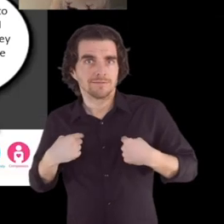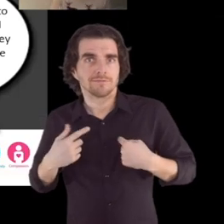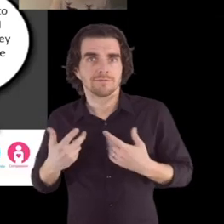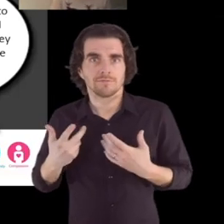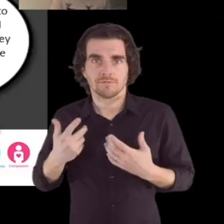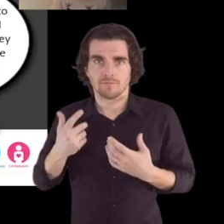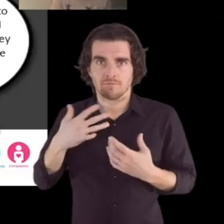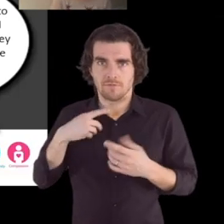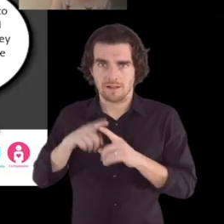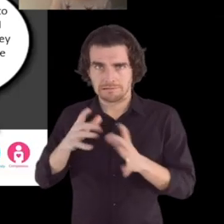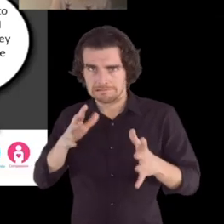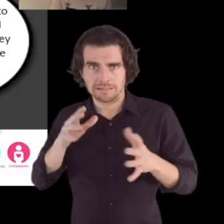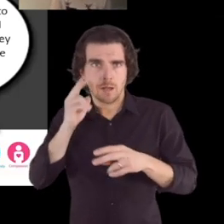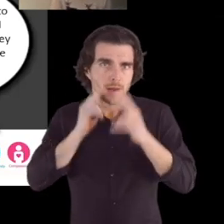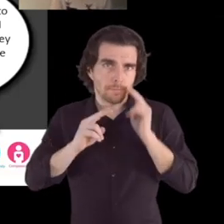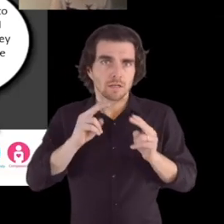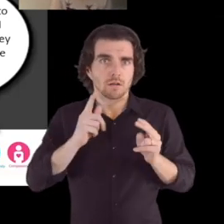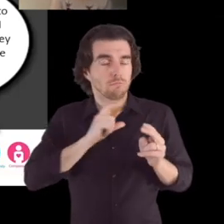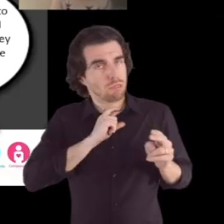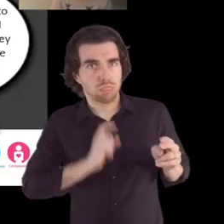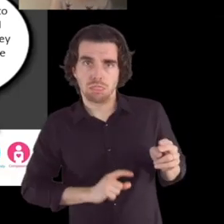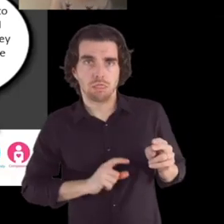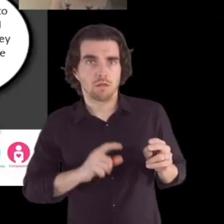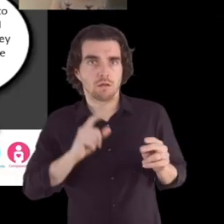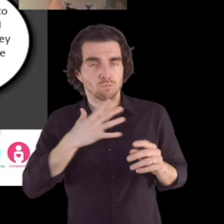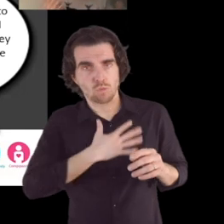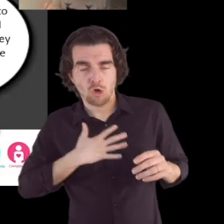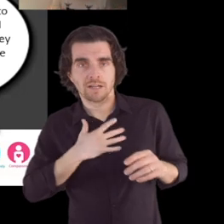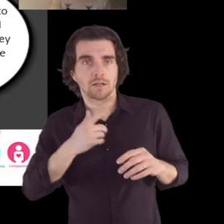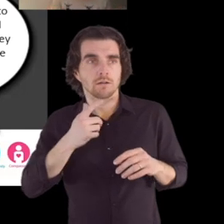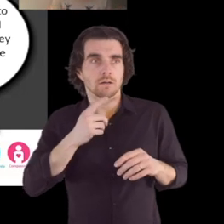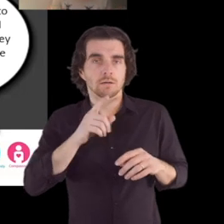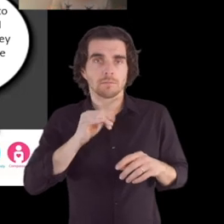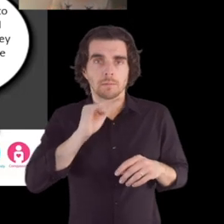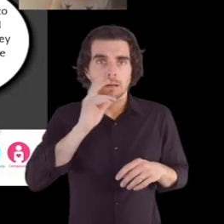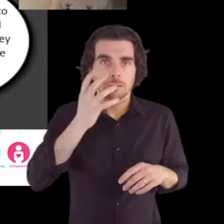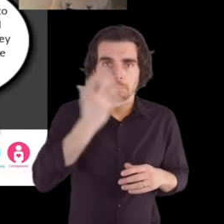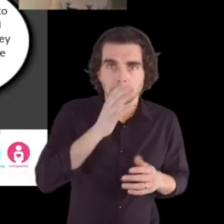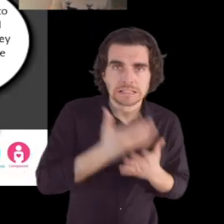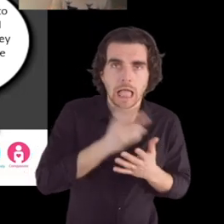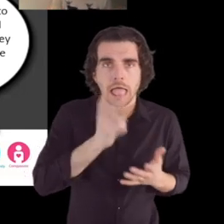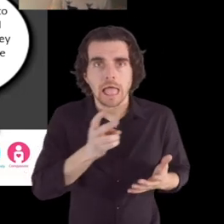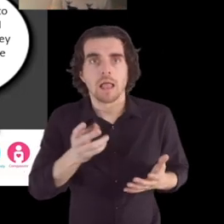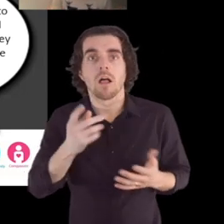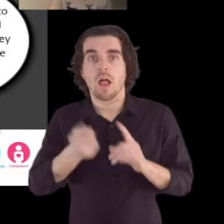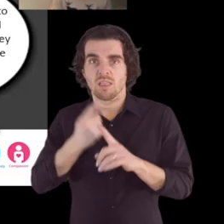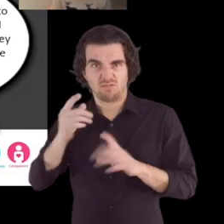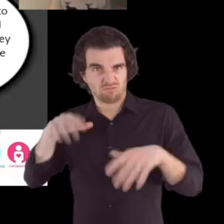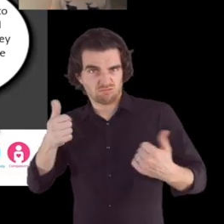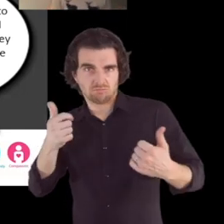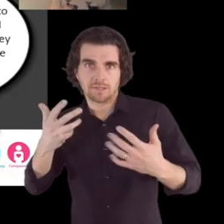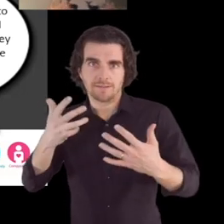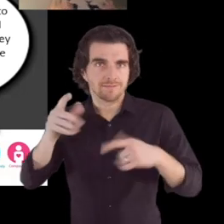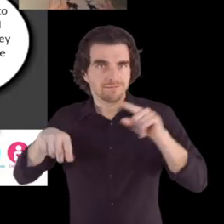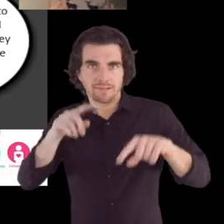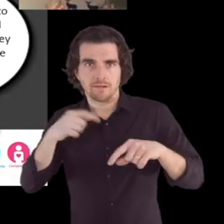of feeling quite cross towards people, feeling sort of loss of confidence, worried about making mistakes, and feeling that, you